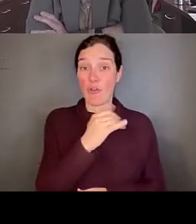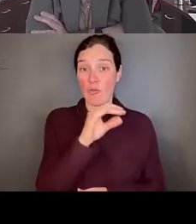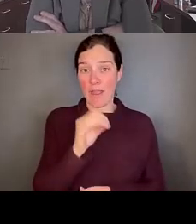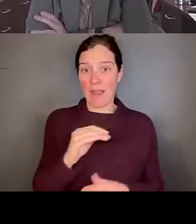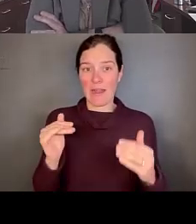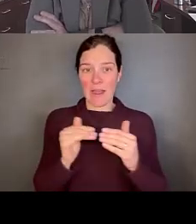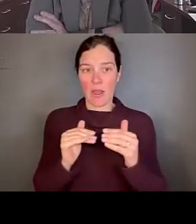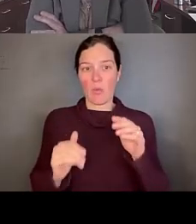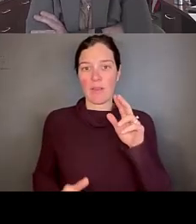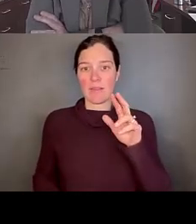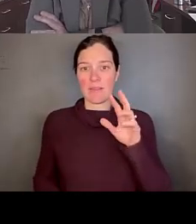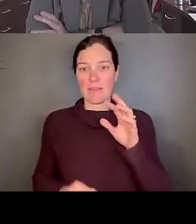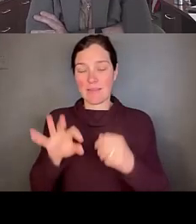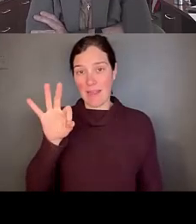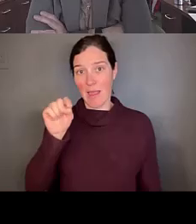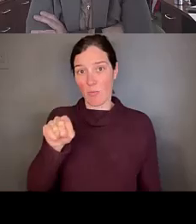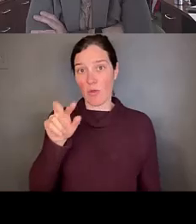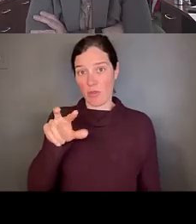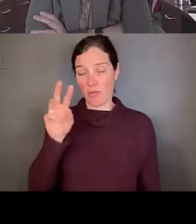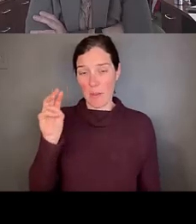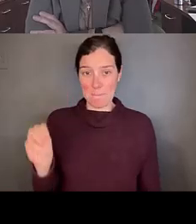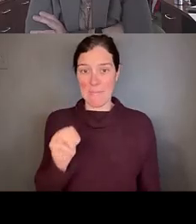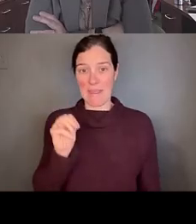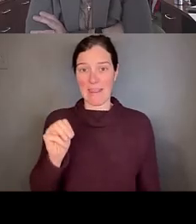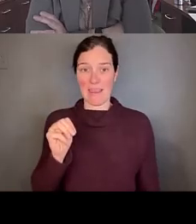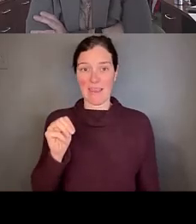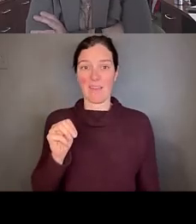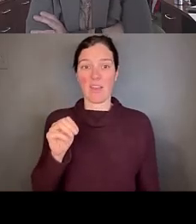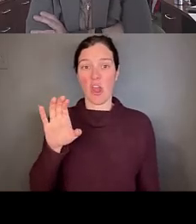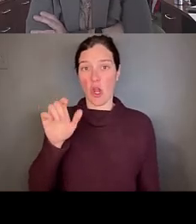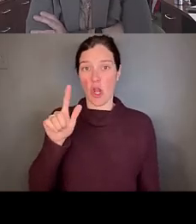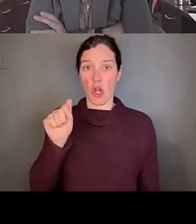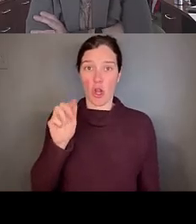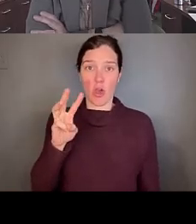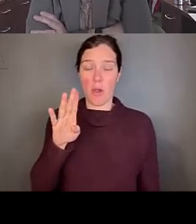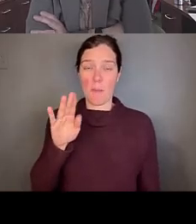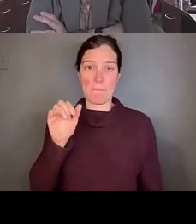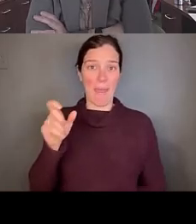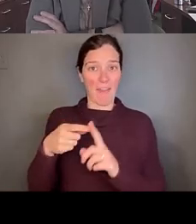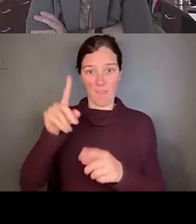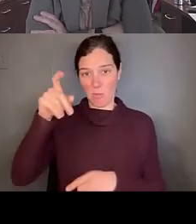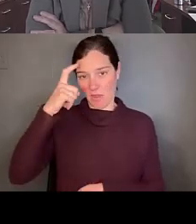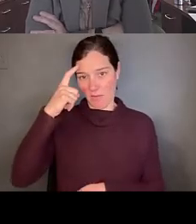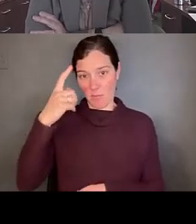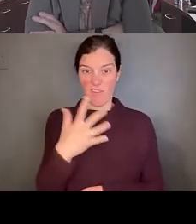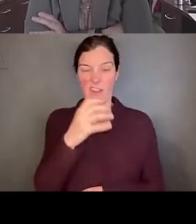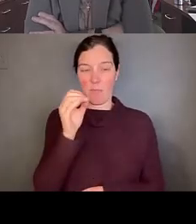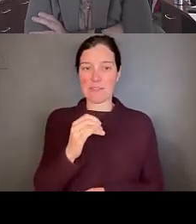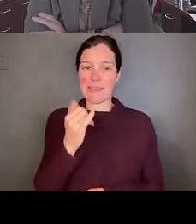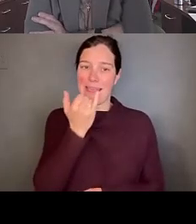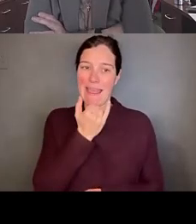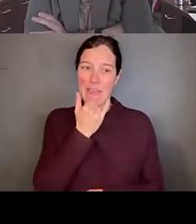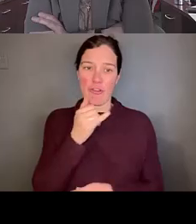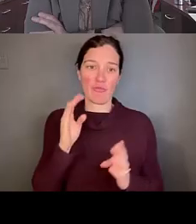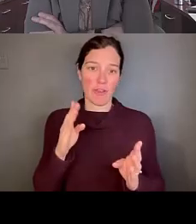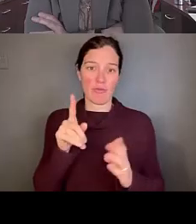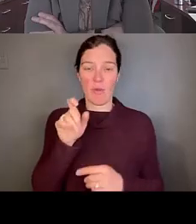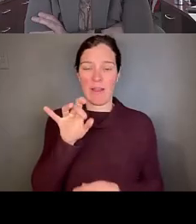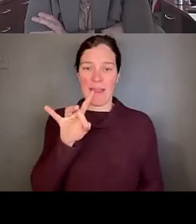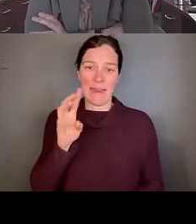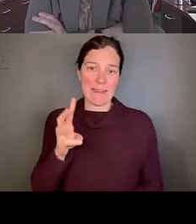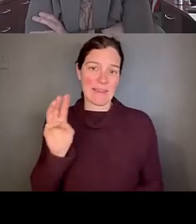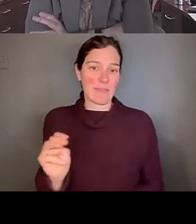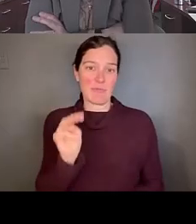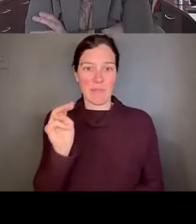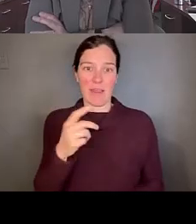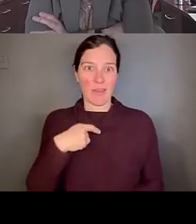equals 9.3 million in general fund clawback by the federal government. So you have a 5% error ratio of 186 million in general fund that